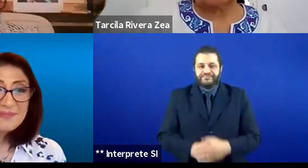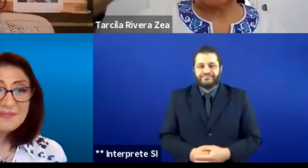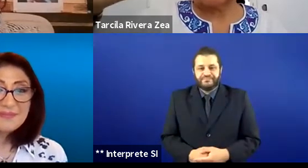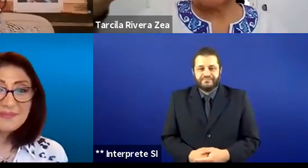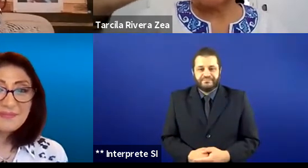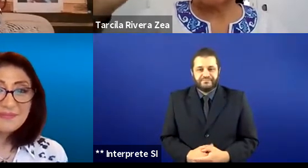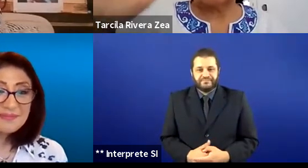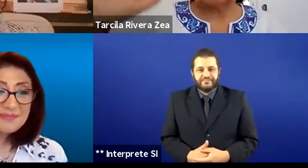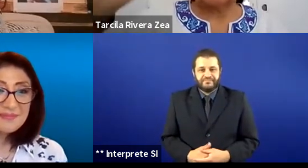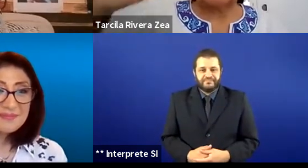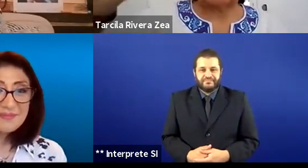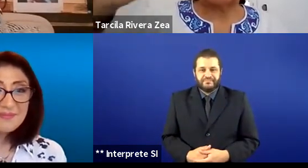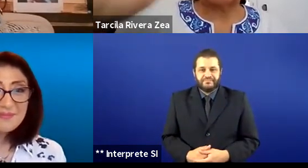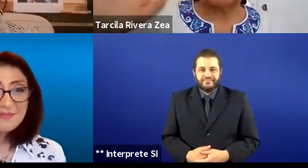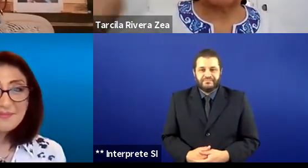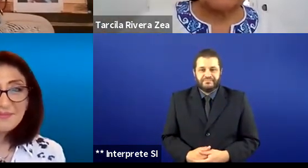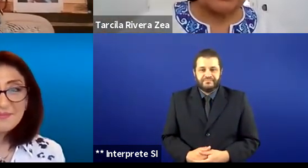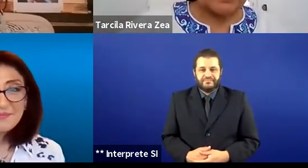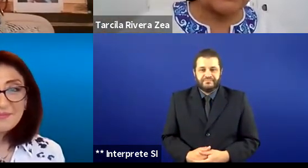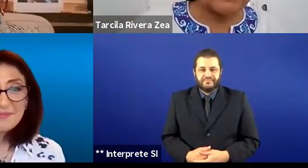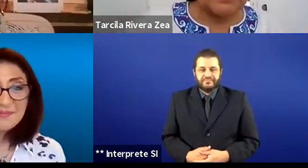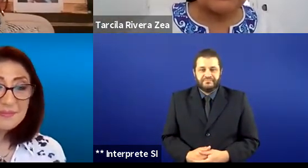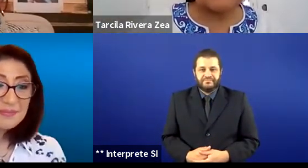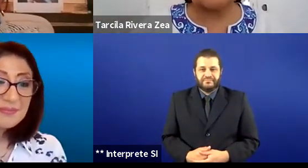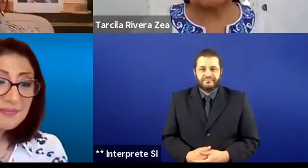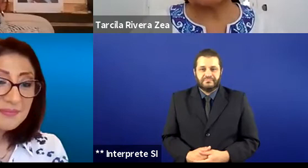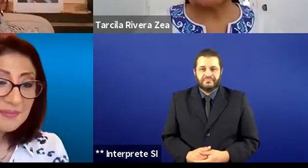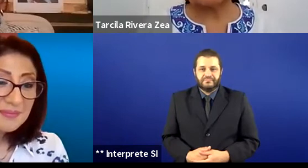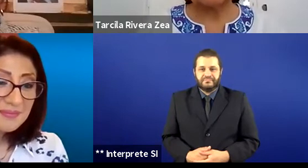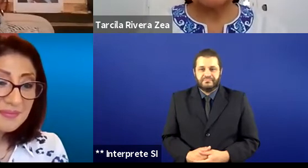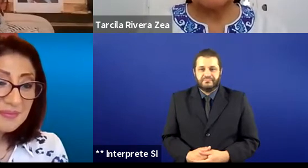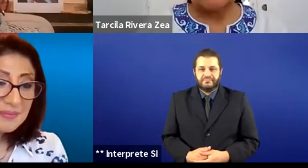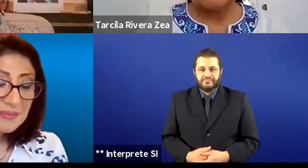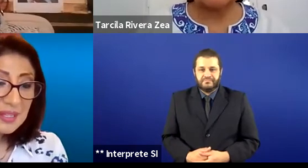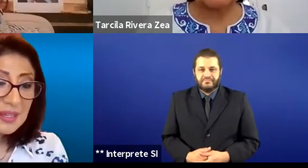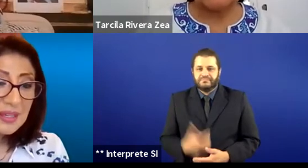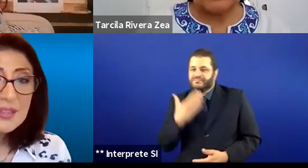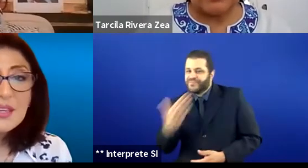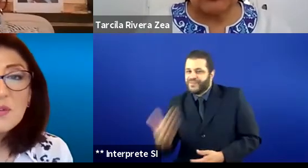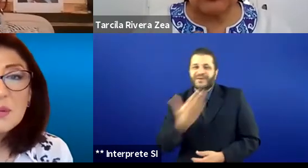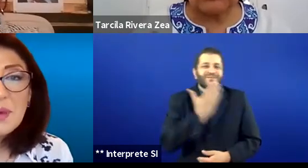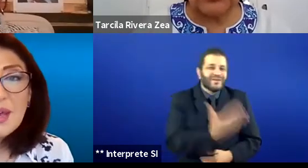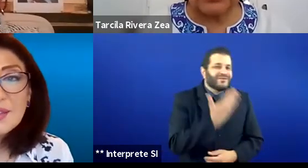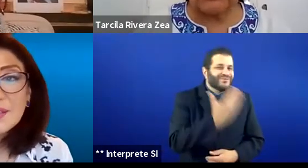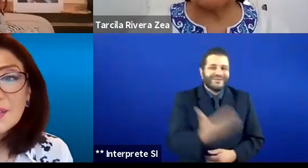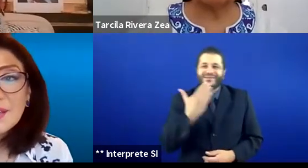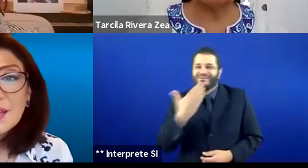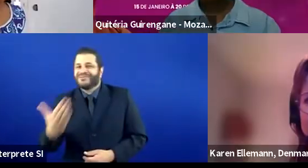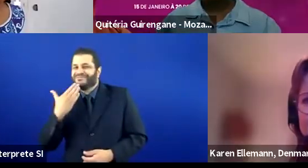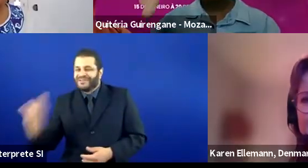Thank you. Thank you. It was a pleasure. Gracias. Great job, Shannon. Thank you very